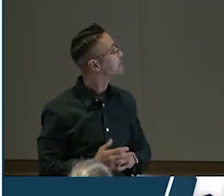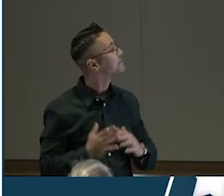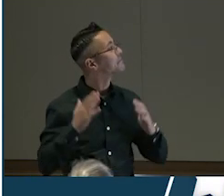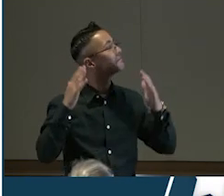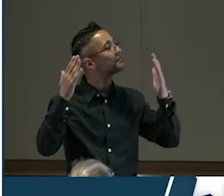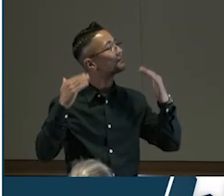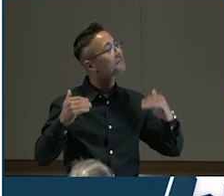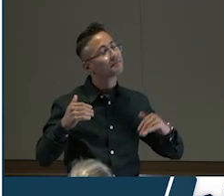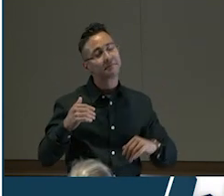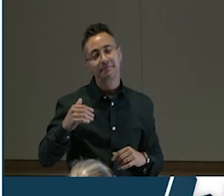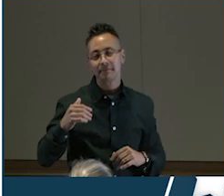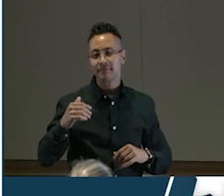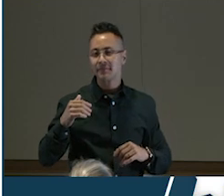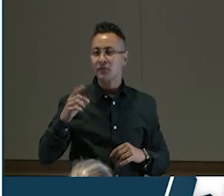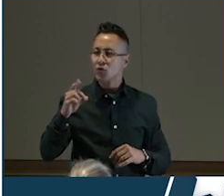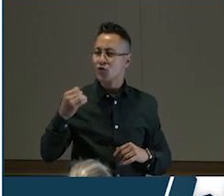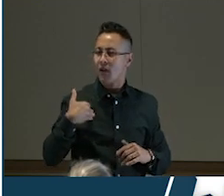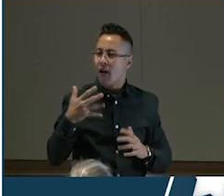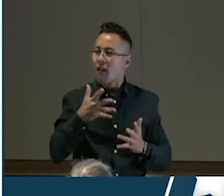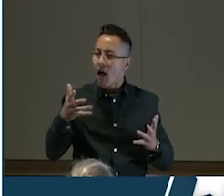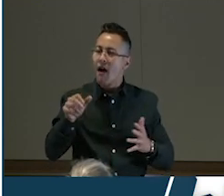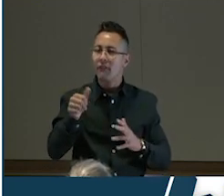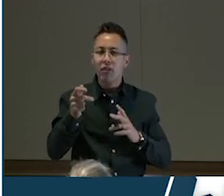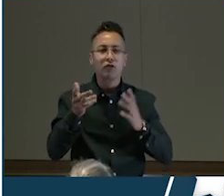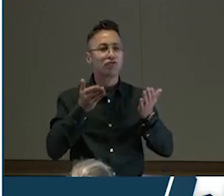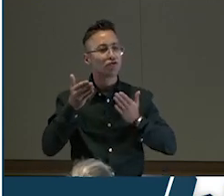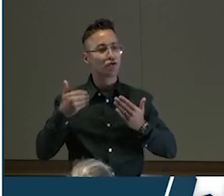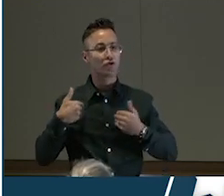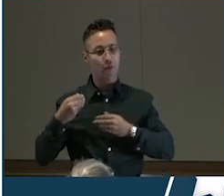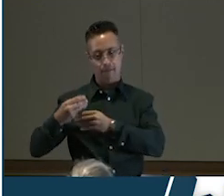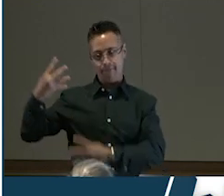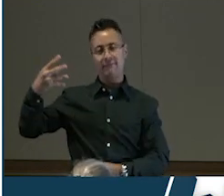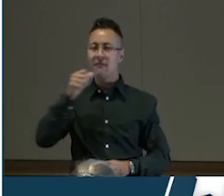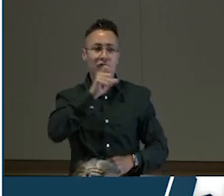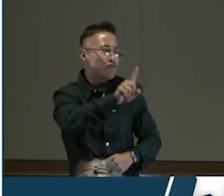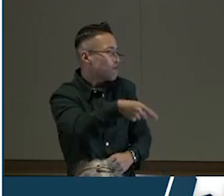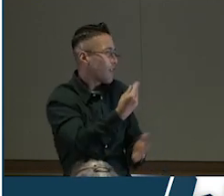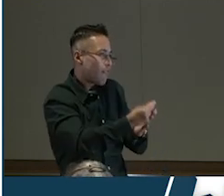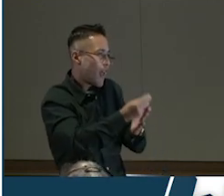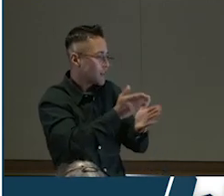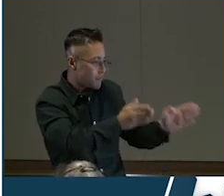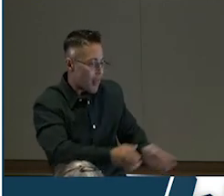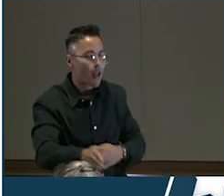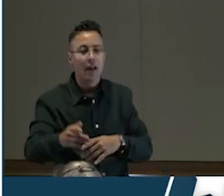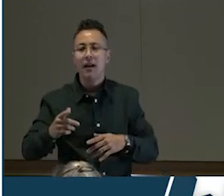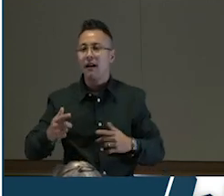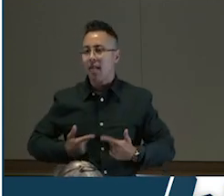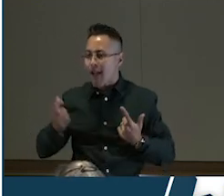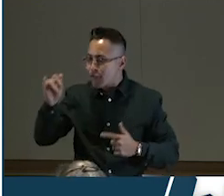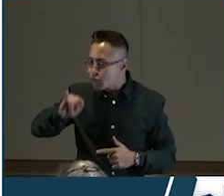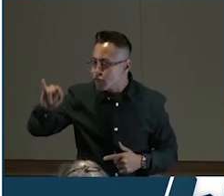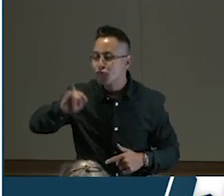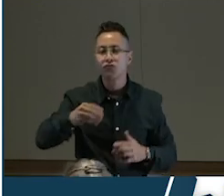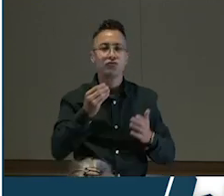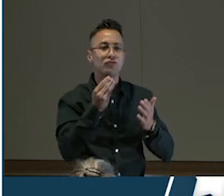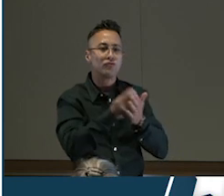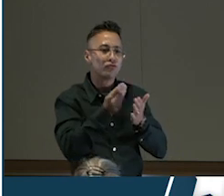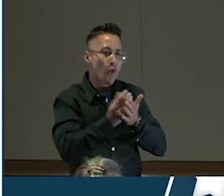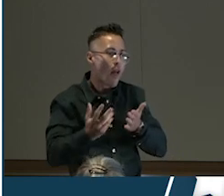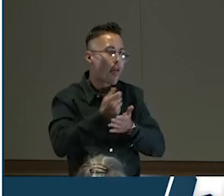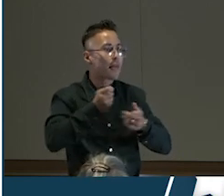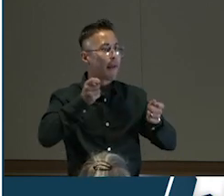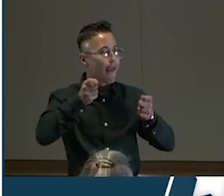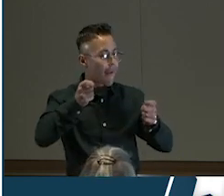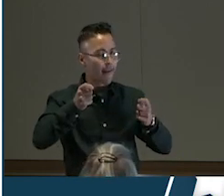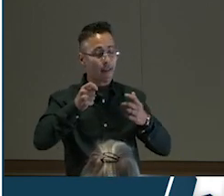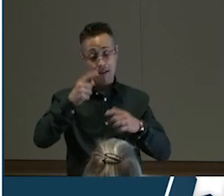And ultimately, there are a lot of services we cover. So it's not just financial planning. We have life insurance, wealth management, all sorts of things. For me,